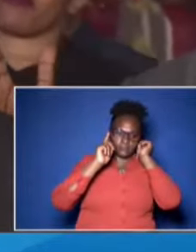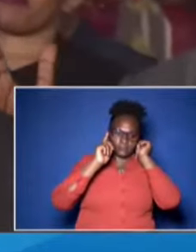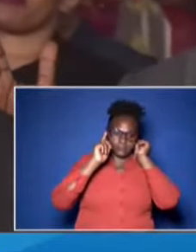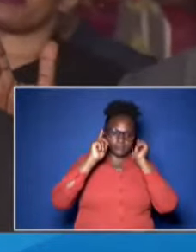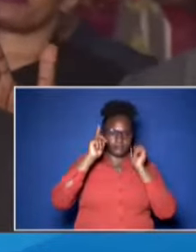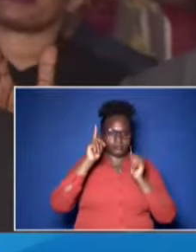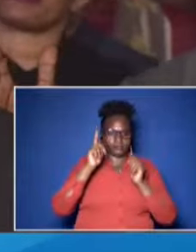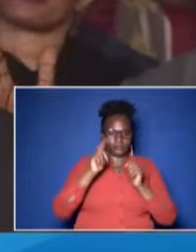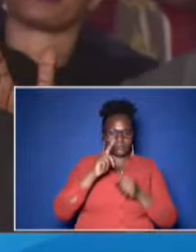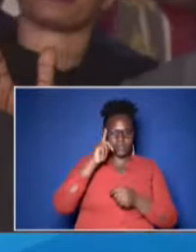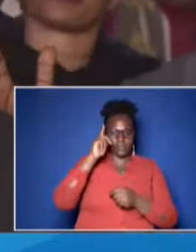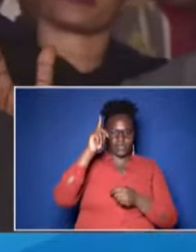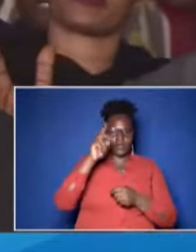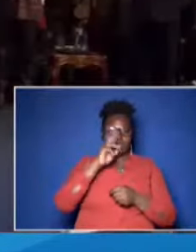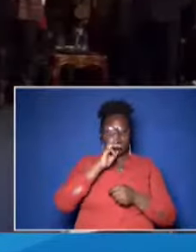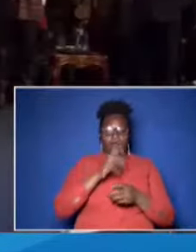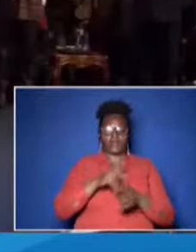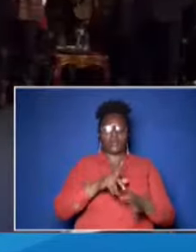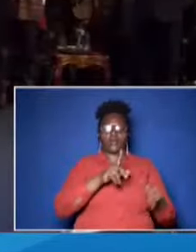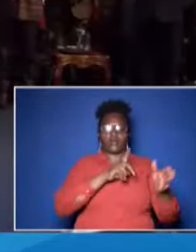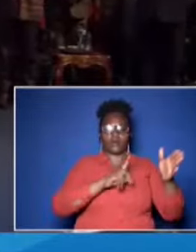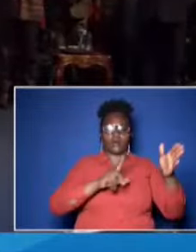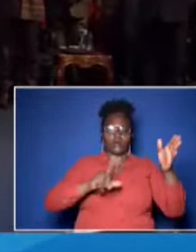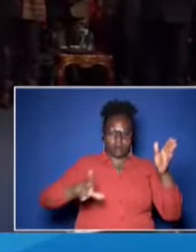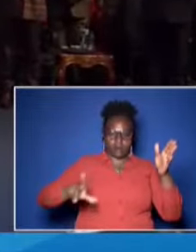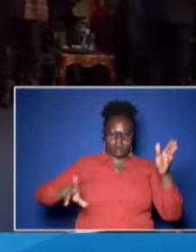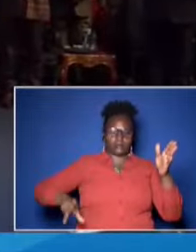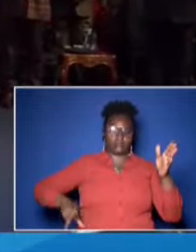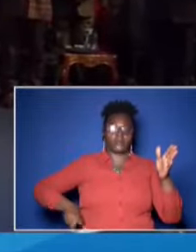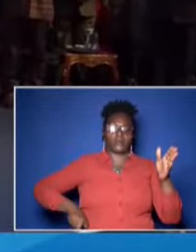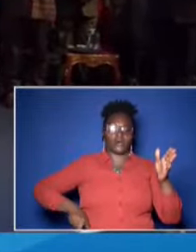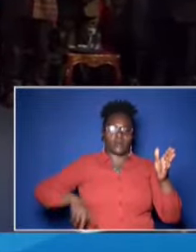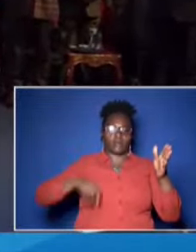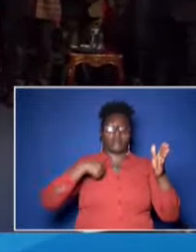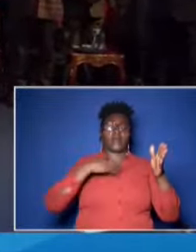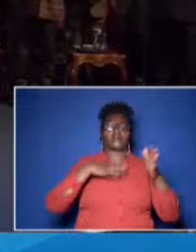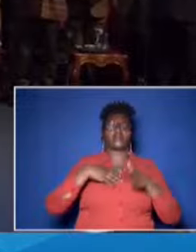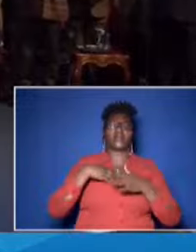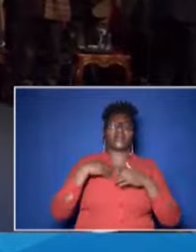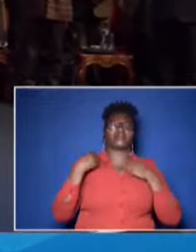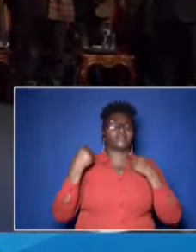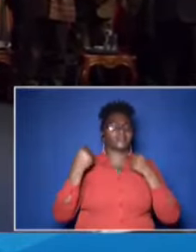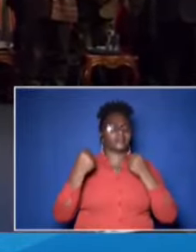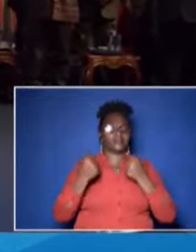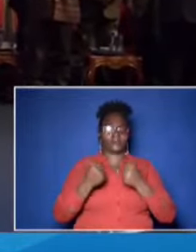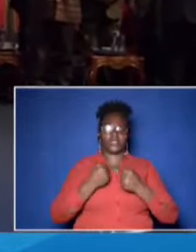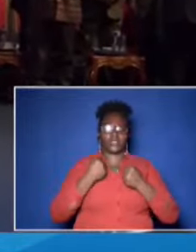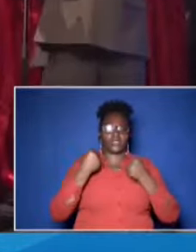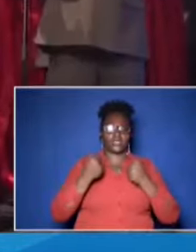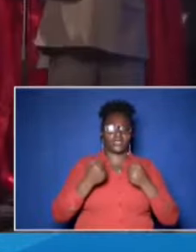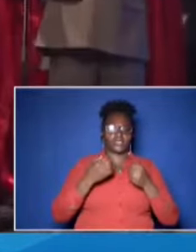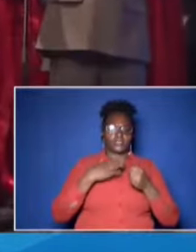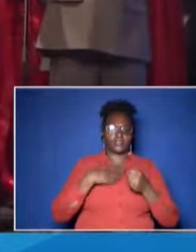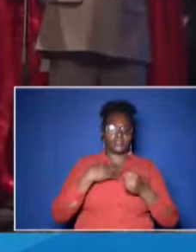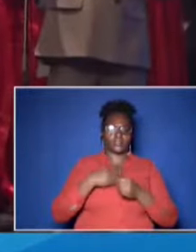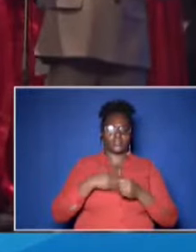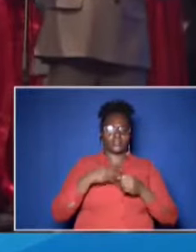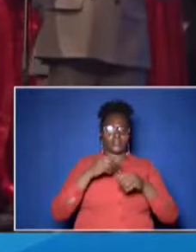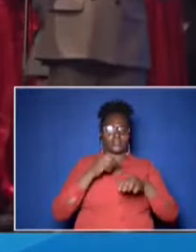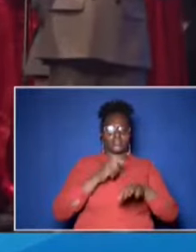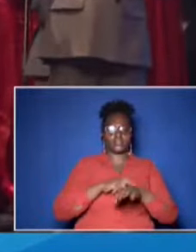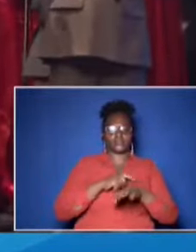you you alone Are My Strength my